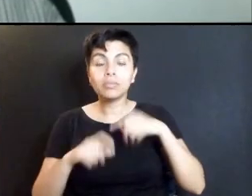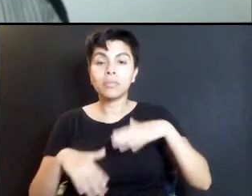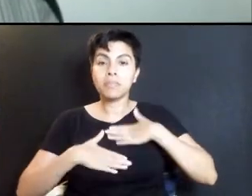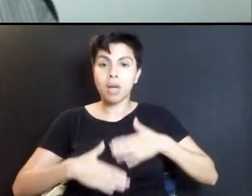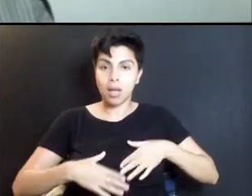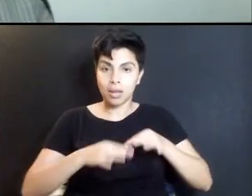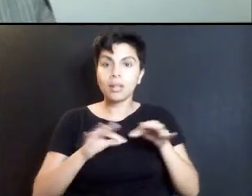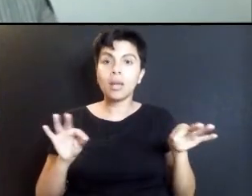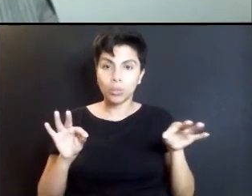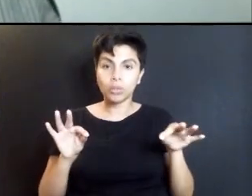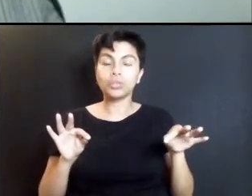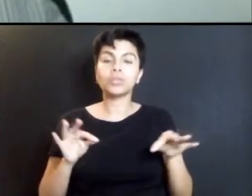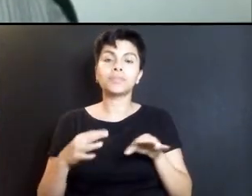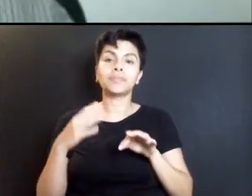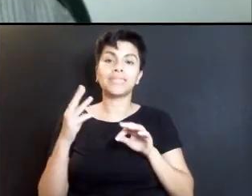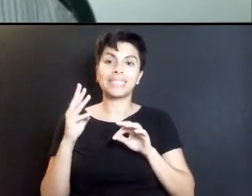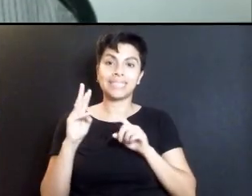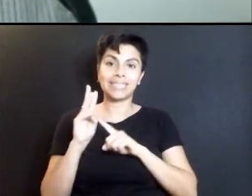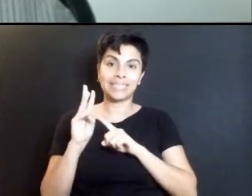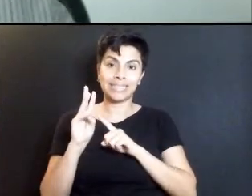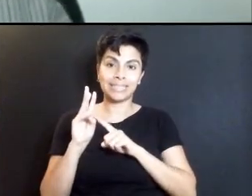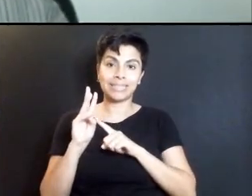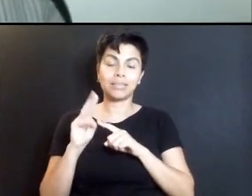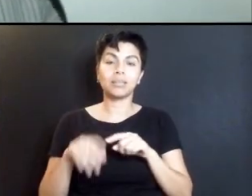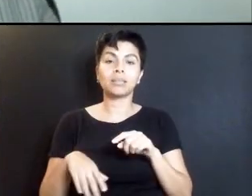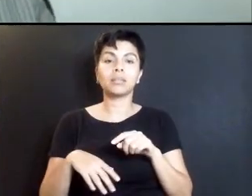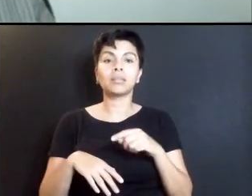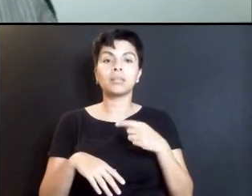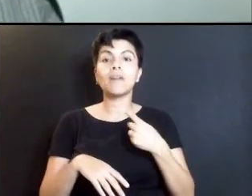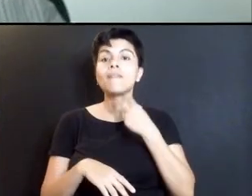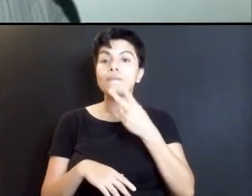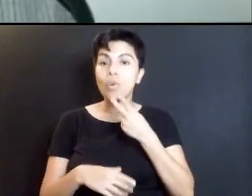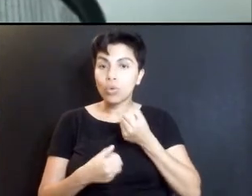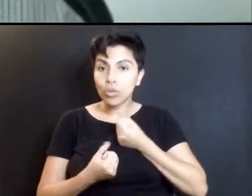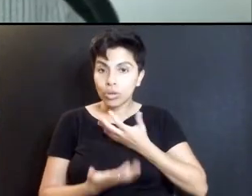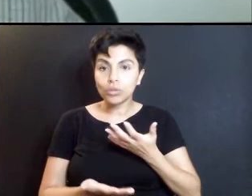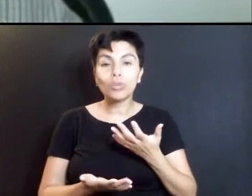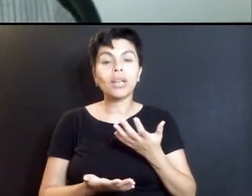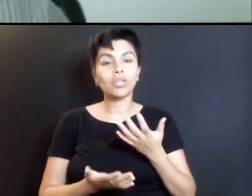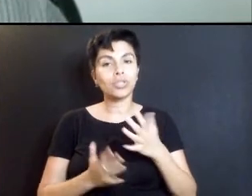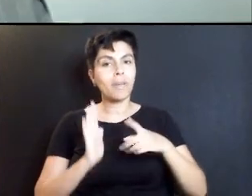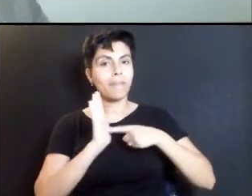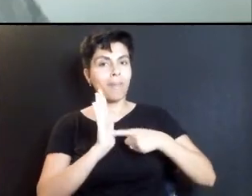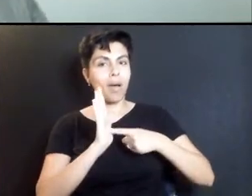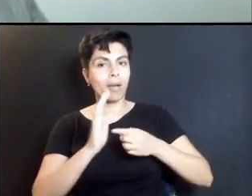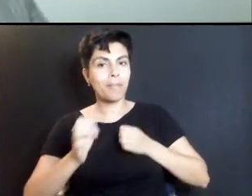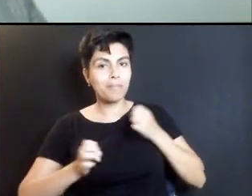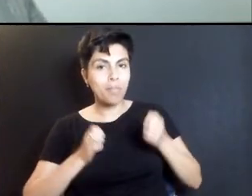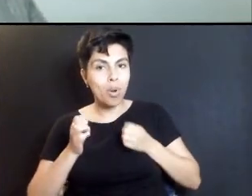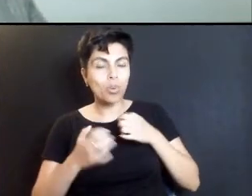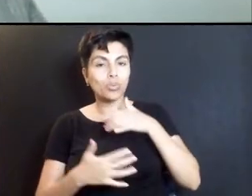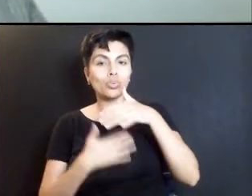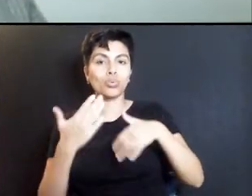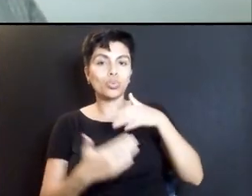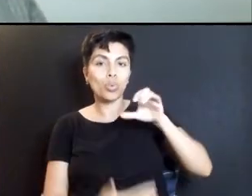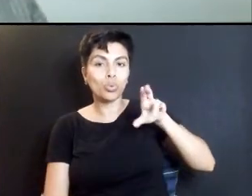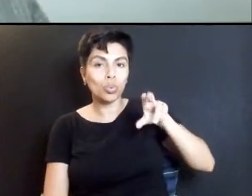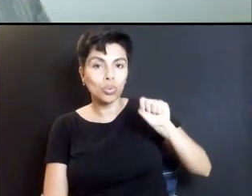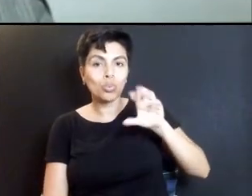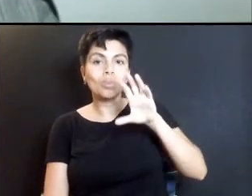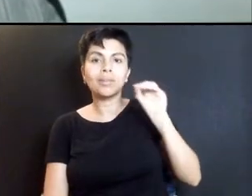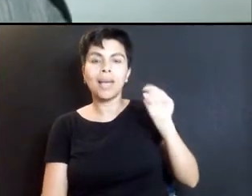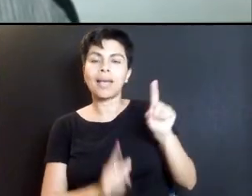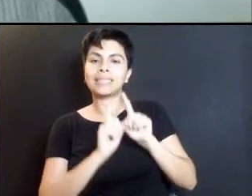body language. Number 6, use vocal expressions to model emotions, social cues,